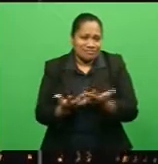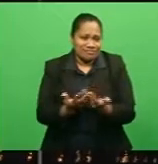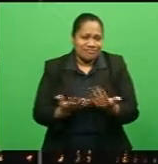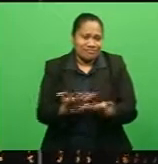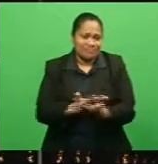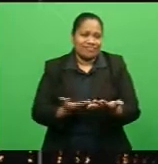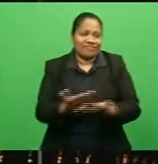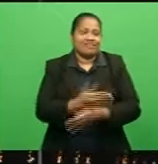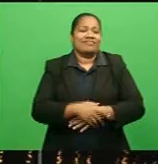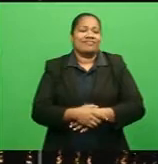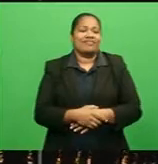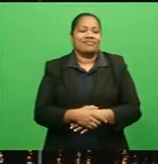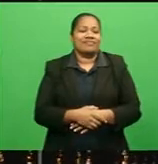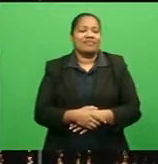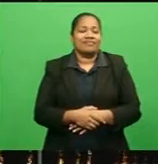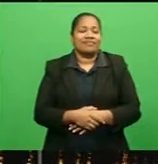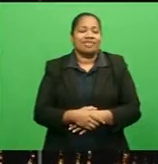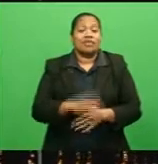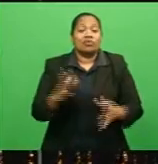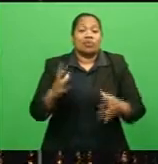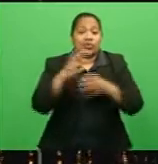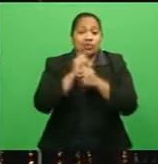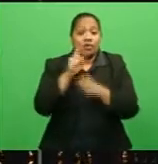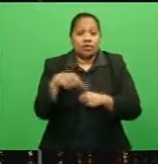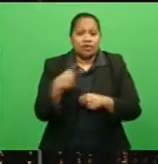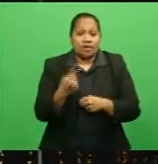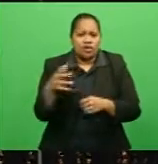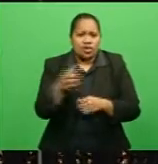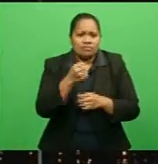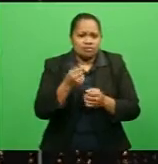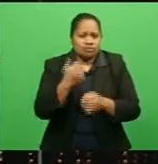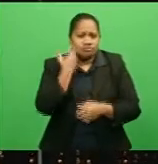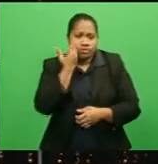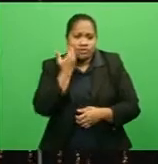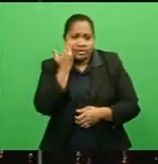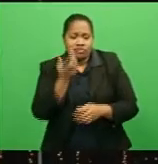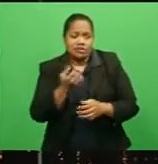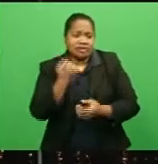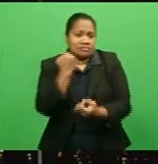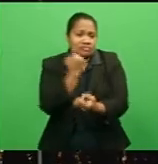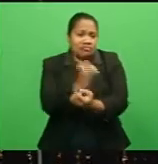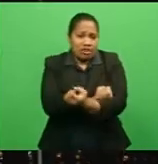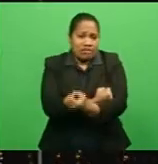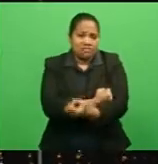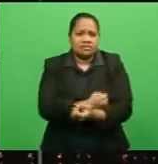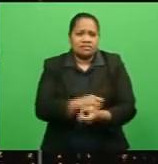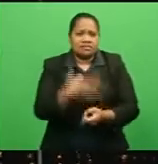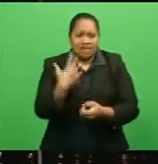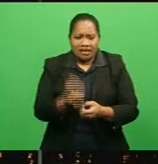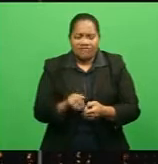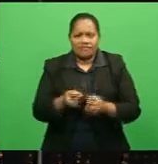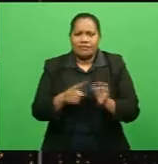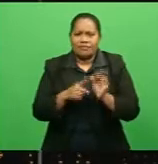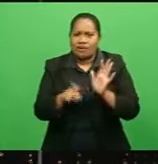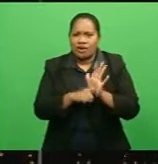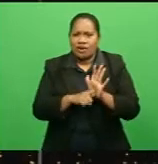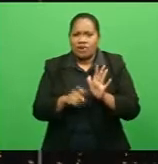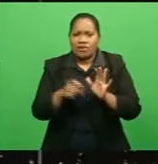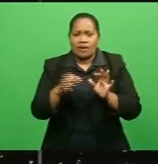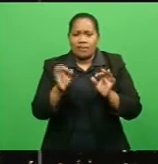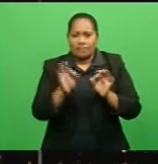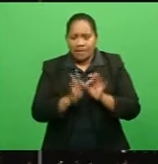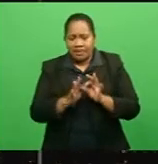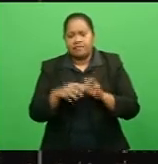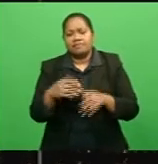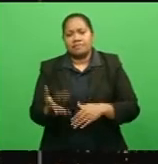Recapping the main stories for tonight, claims of prostitution and drug surfaces at PRB flats. USPVC faces backlash over